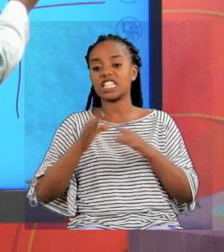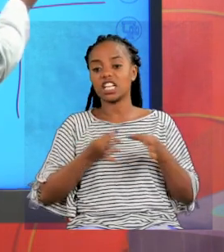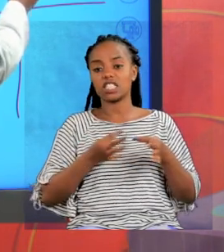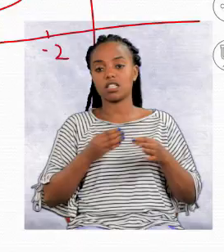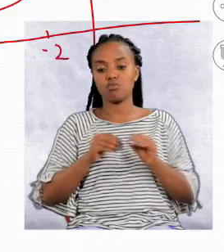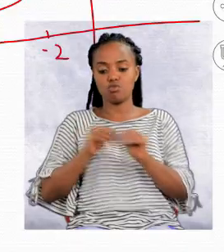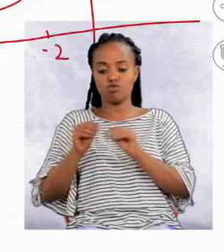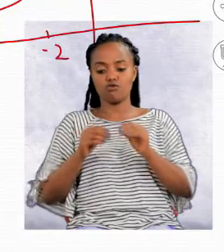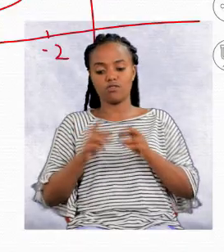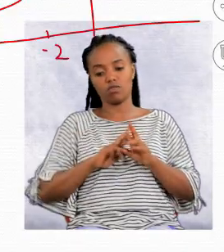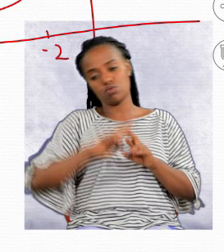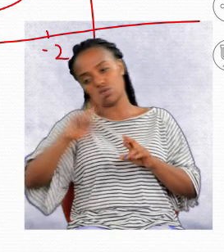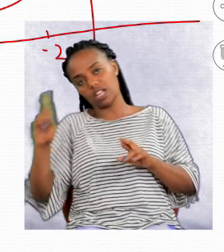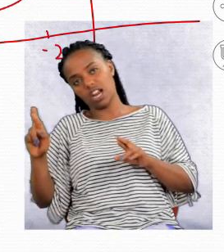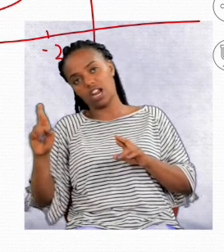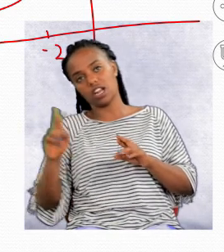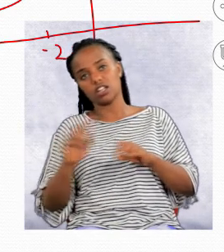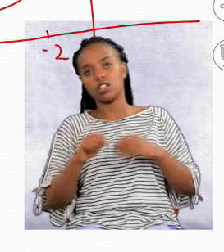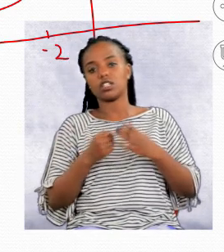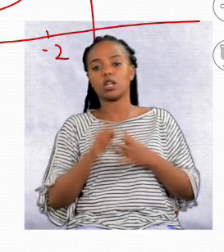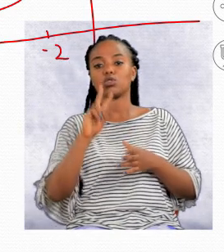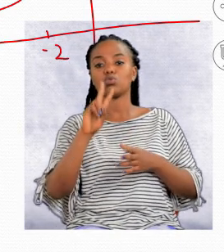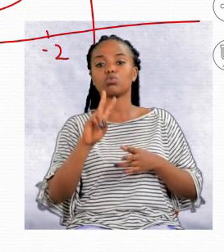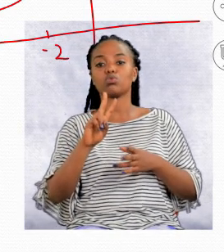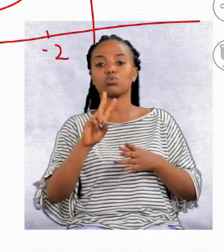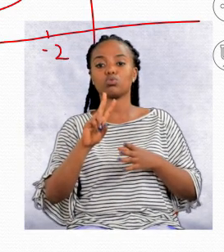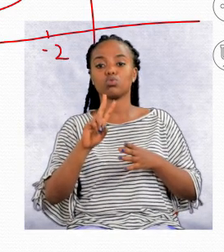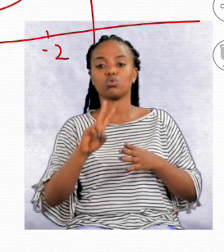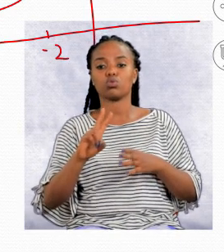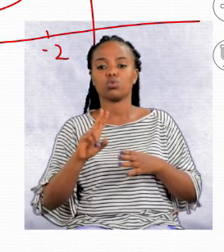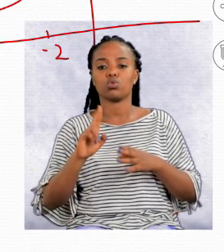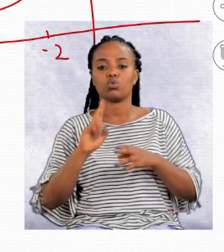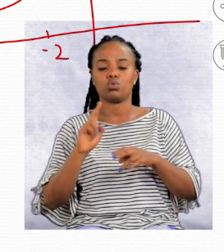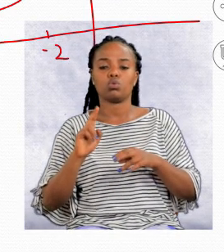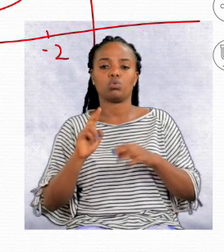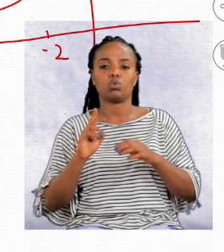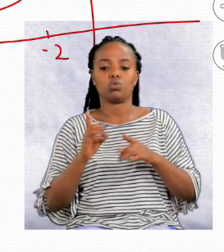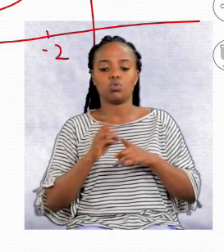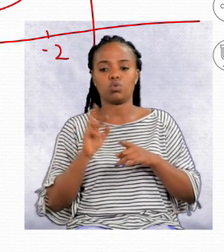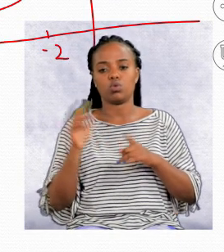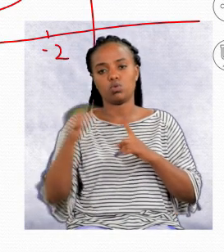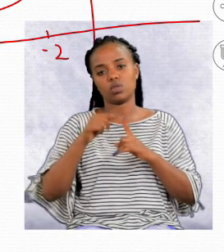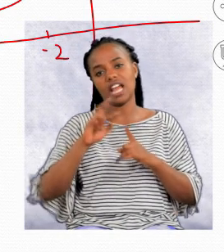be at this point, moving 2 units to the right, or simply it